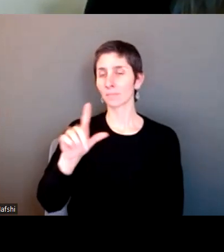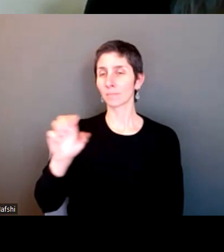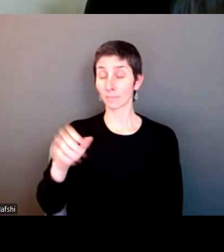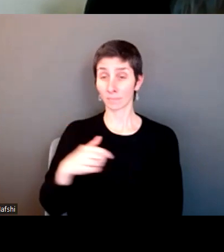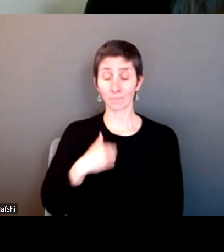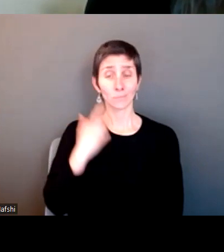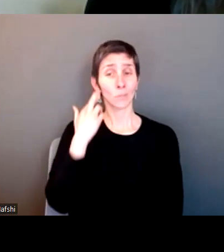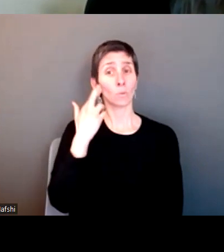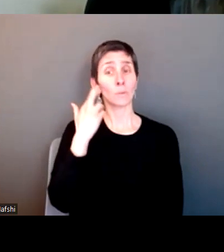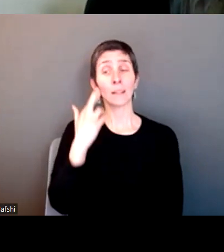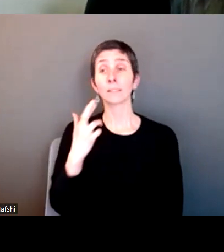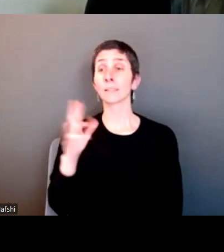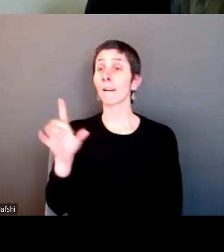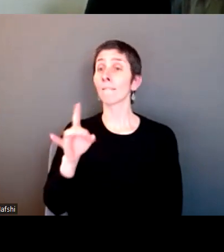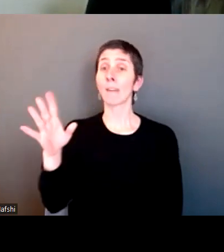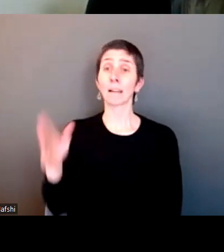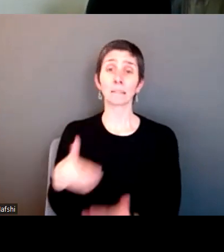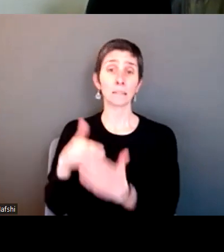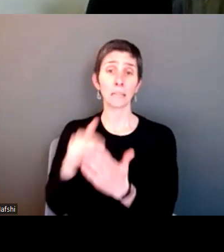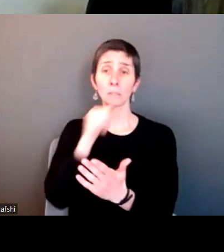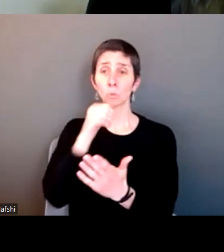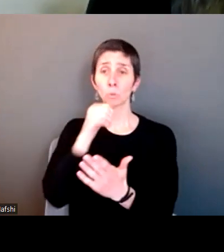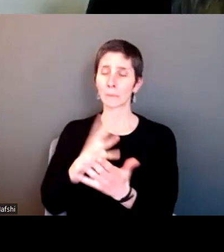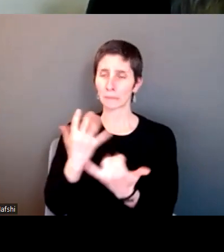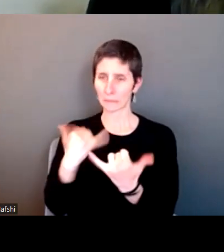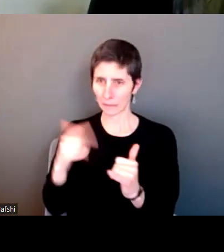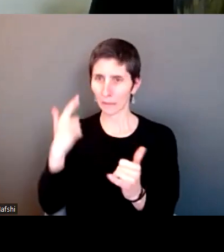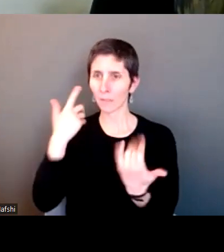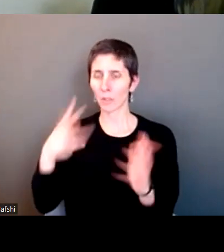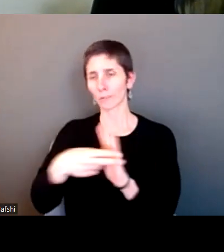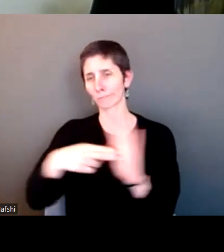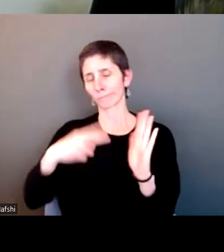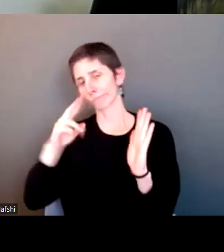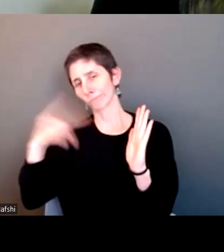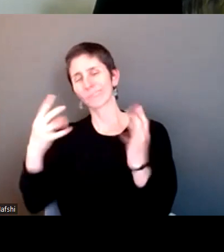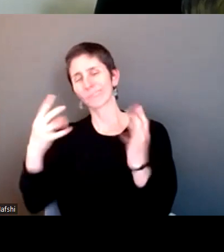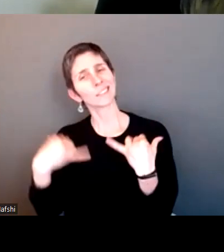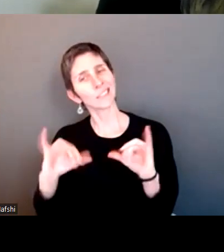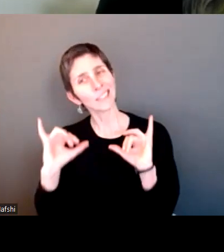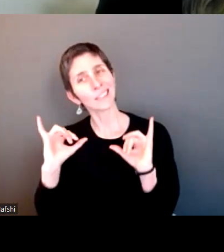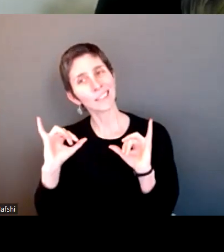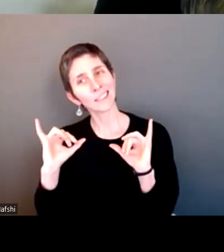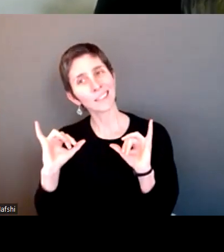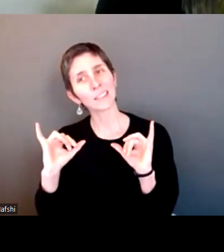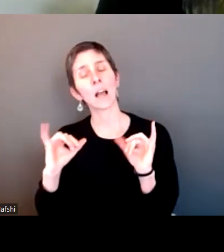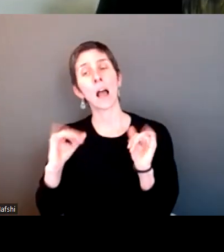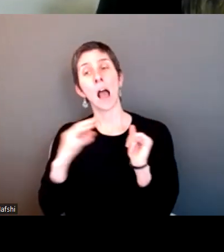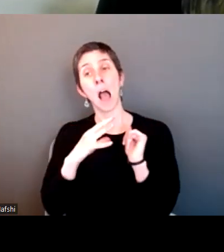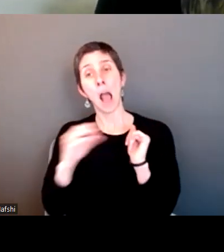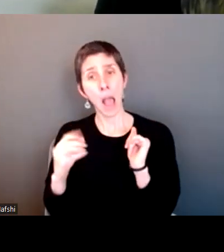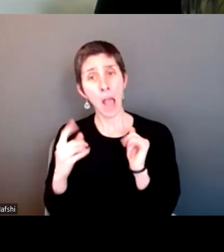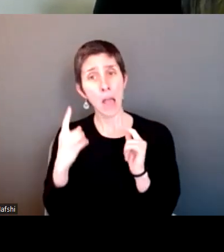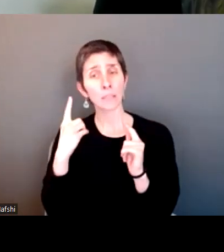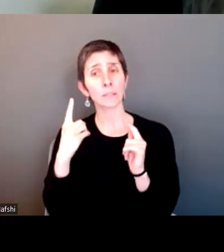associated to violence against women. And really, especially as we're looking at different demographics who have had to